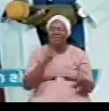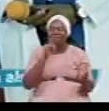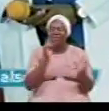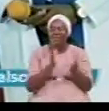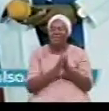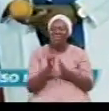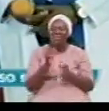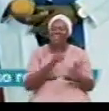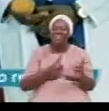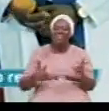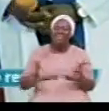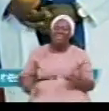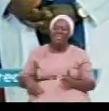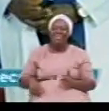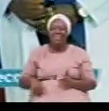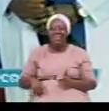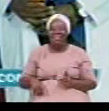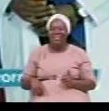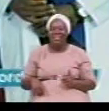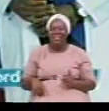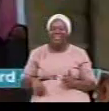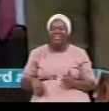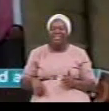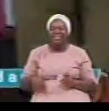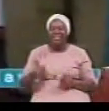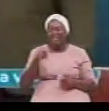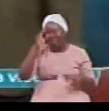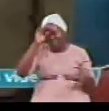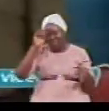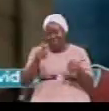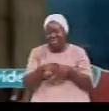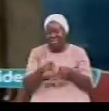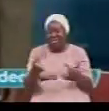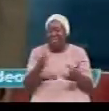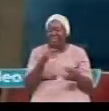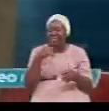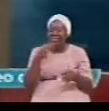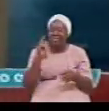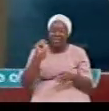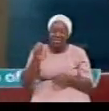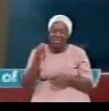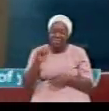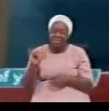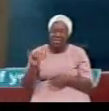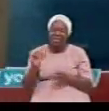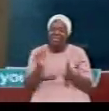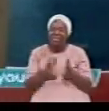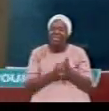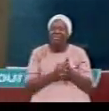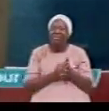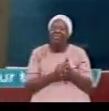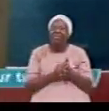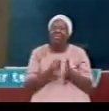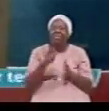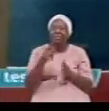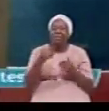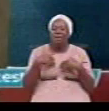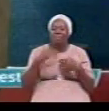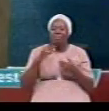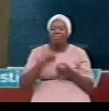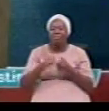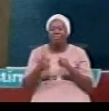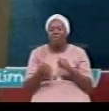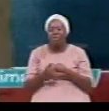Praise the Lord. The brother here is testifying that he had a